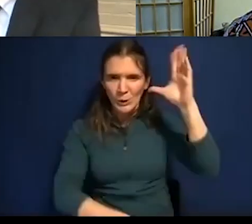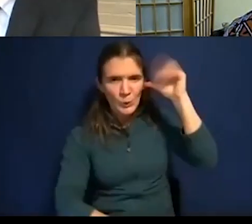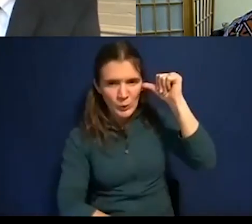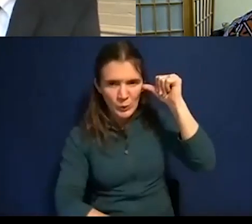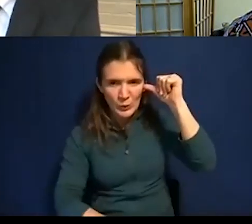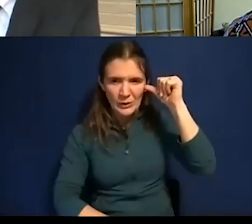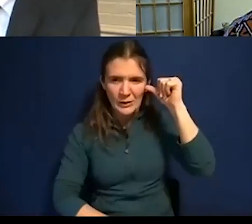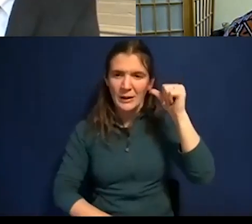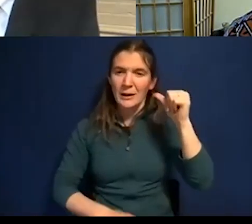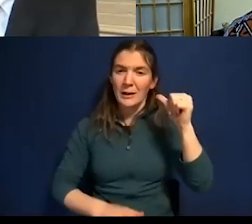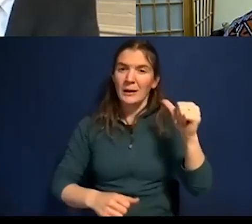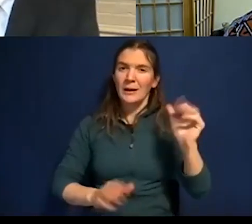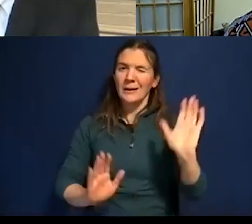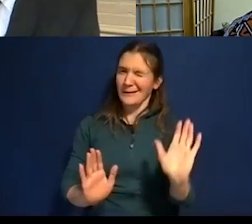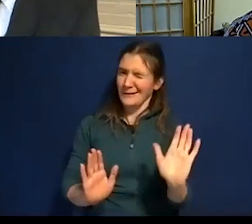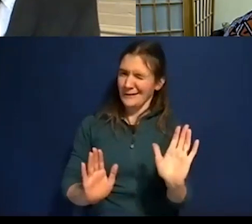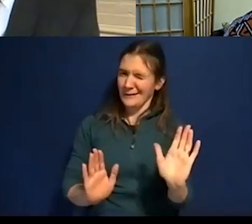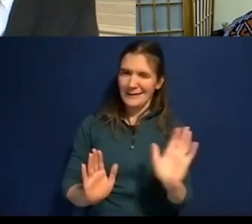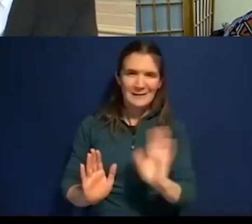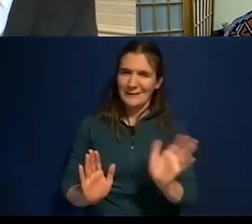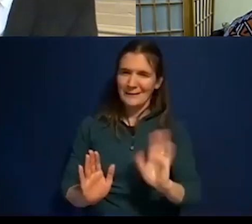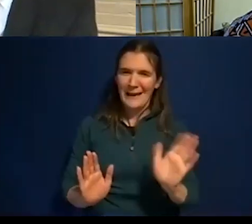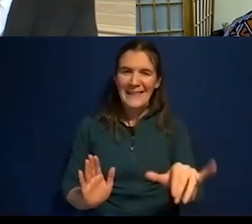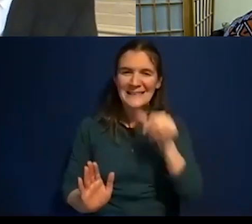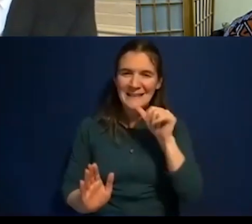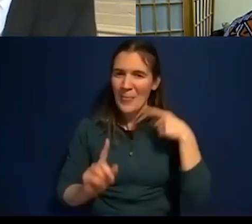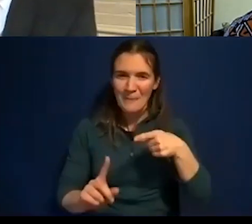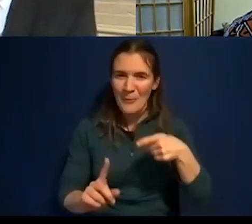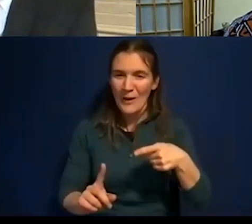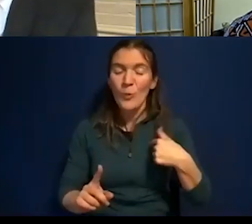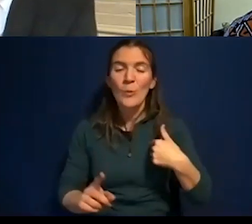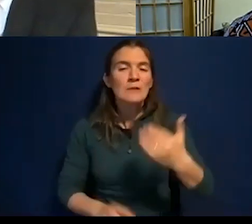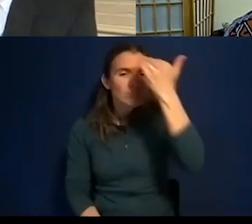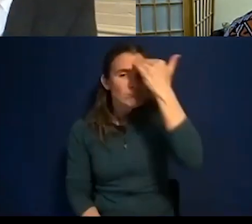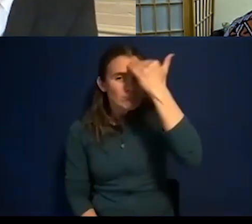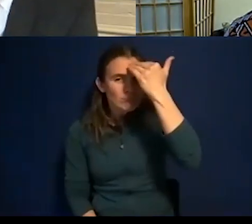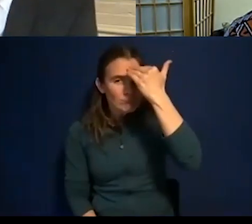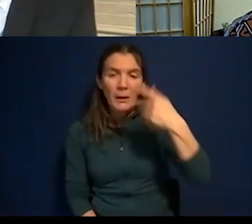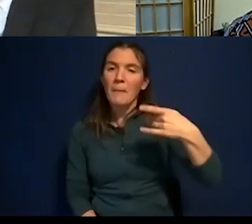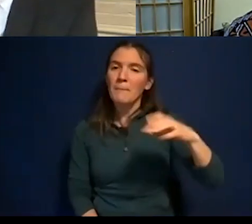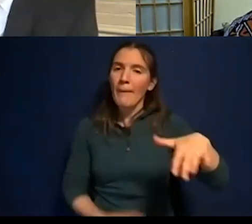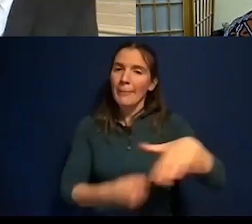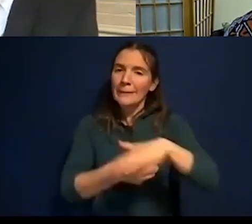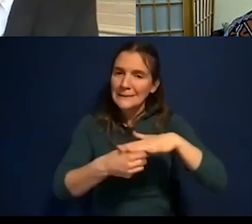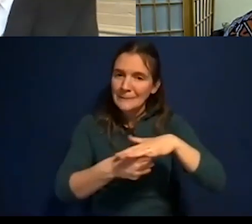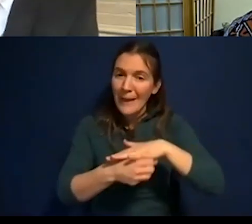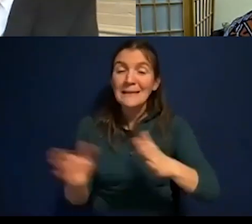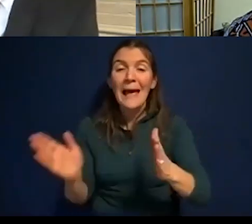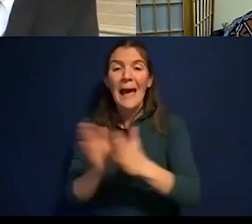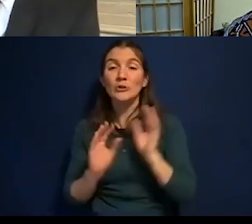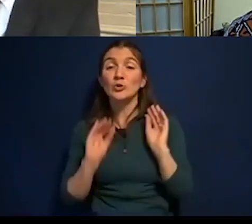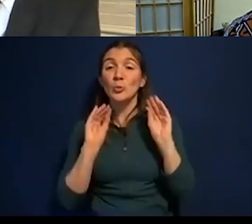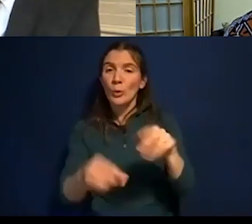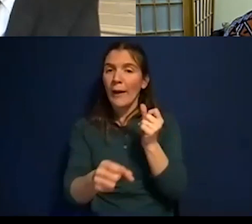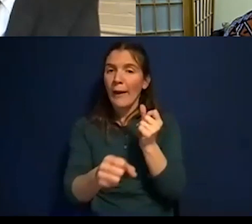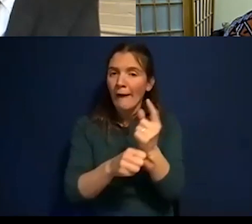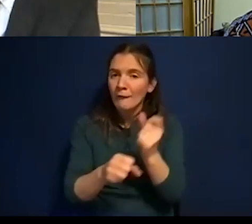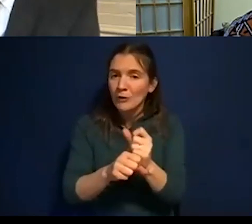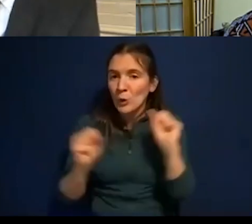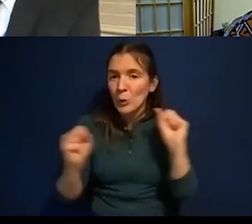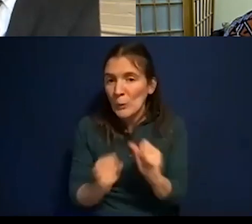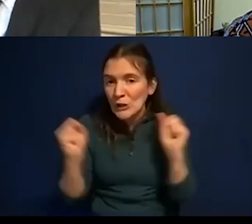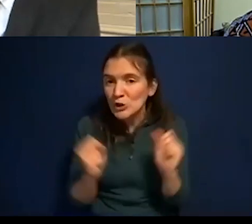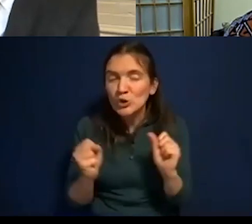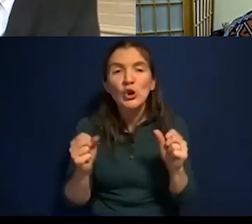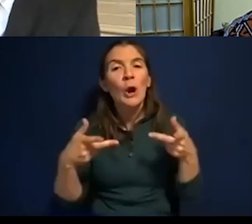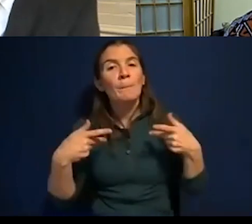public space for private use. That's not what's happening here. We're understanding that there's a request for recurring permission to